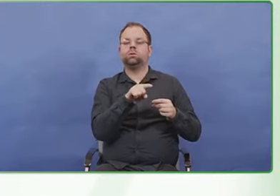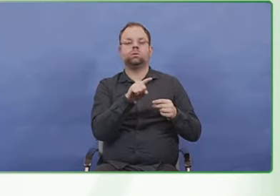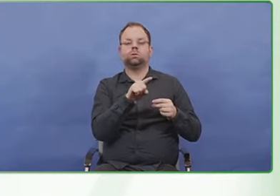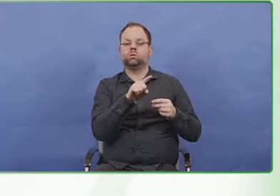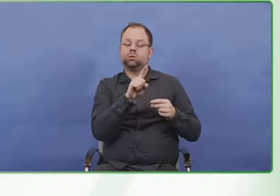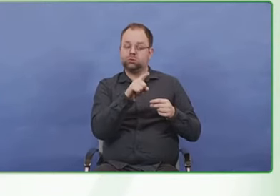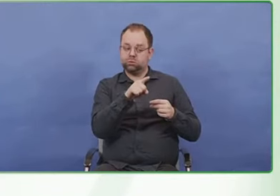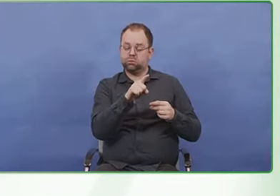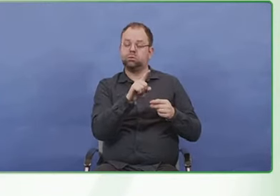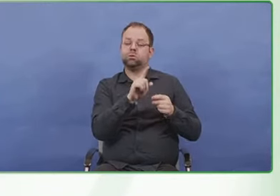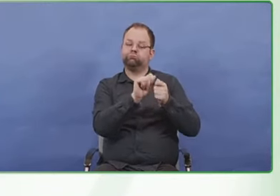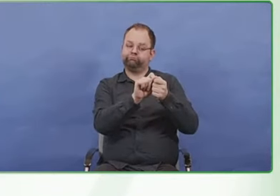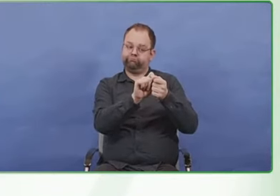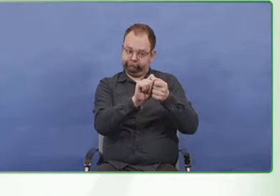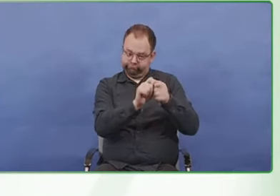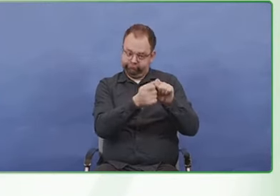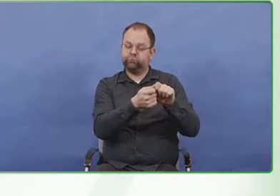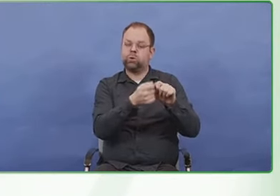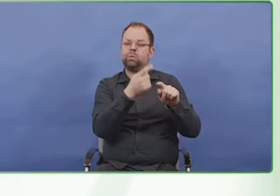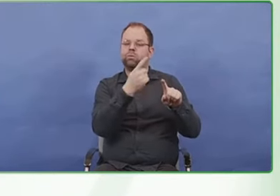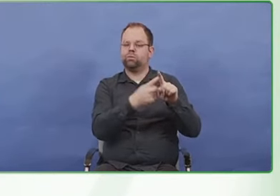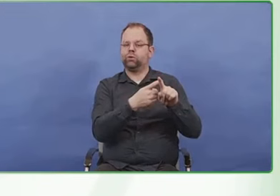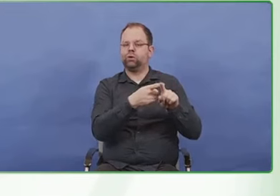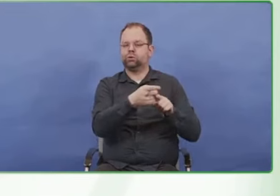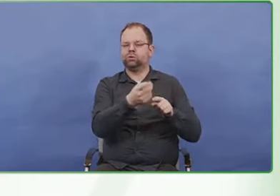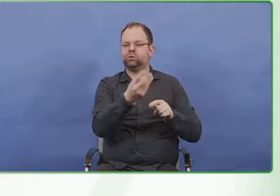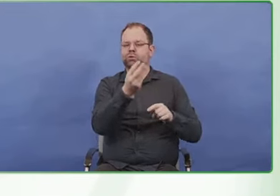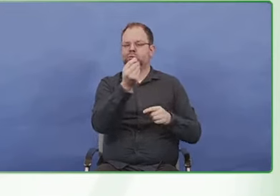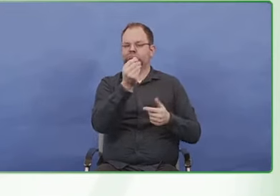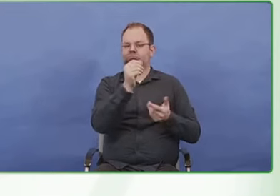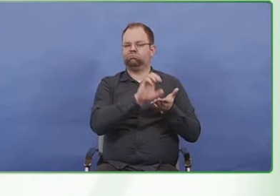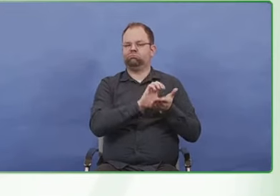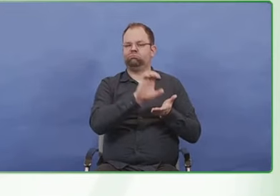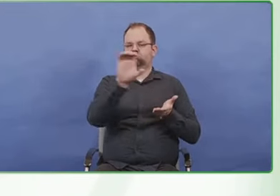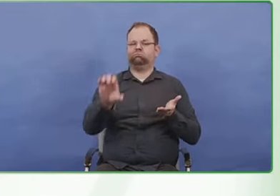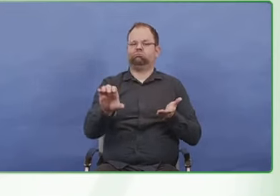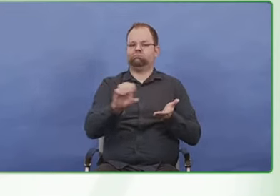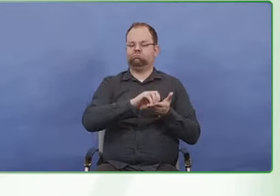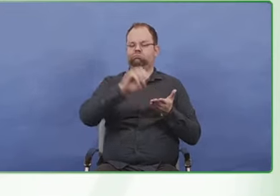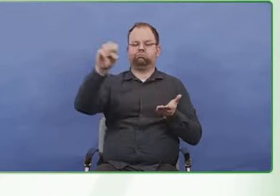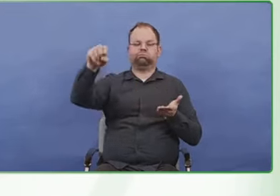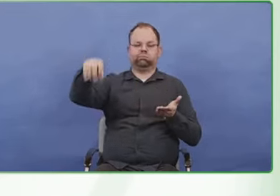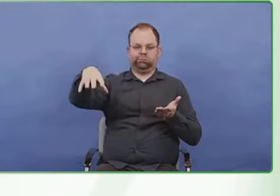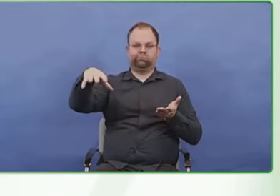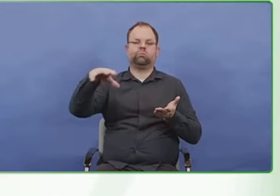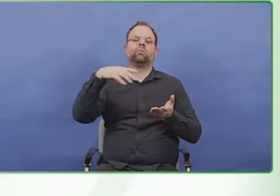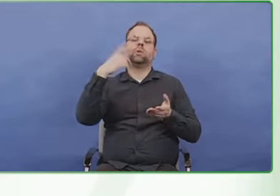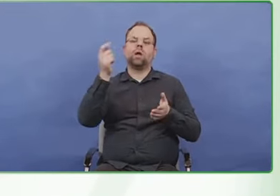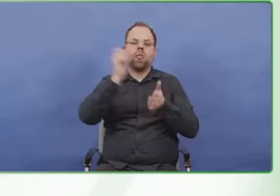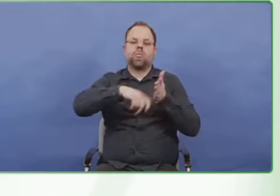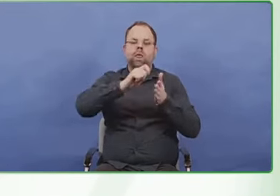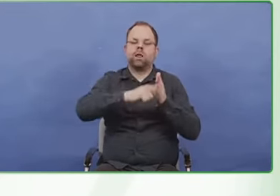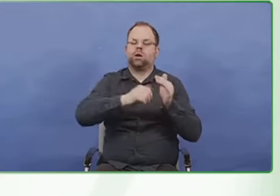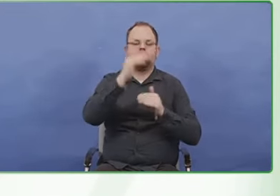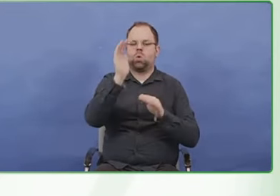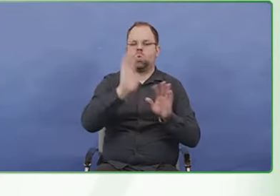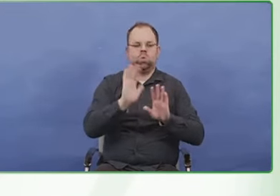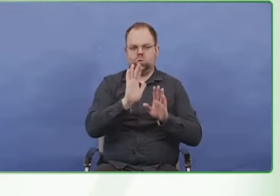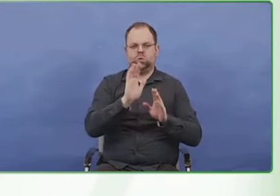a violation of that sort of that size of a violator would be seen as more severe and